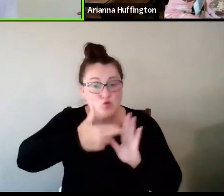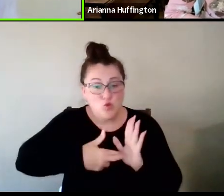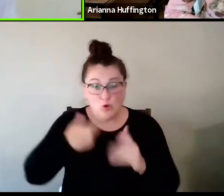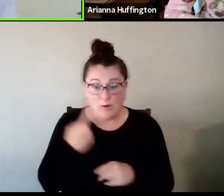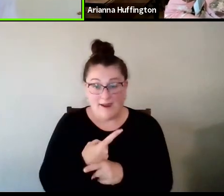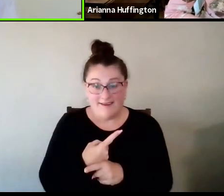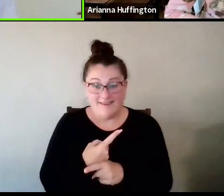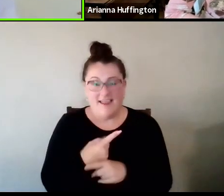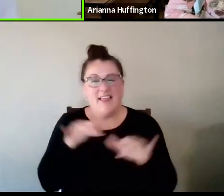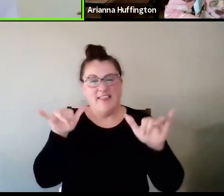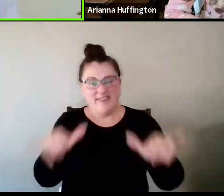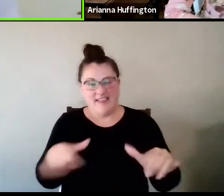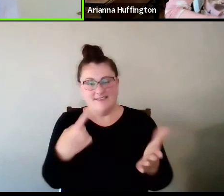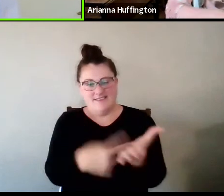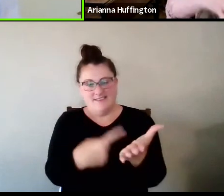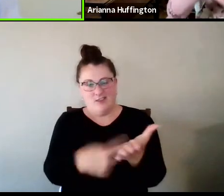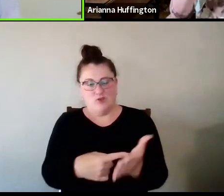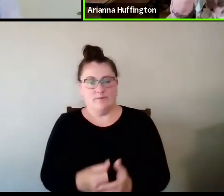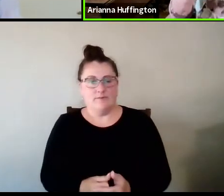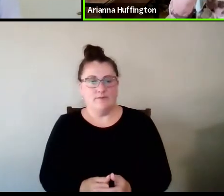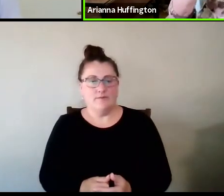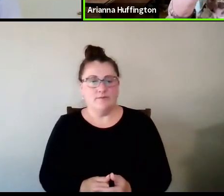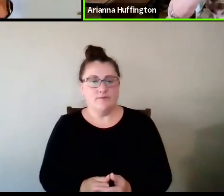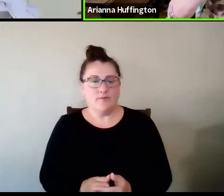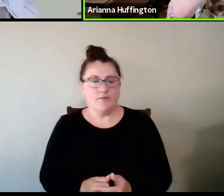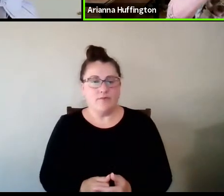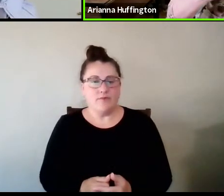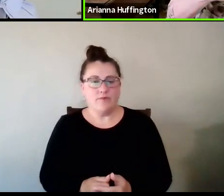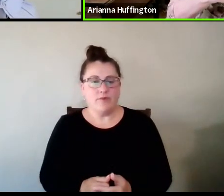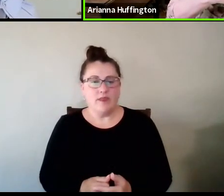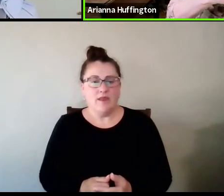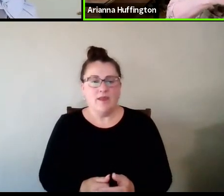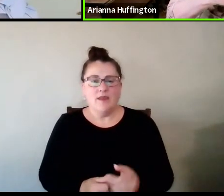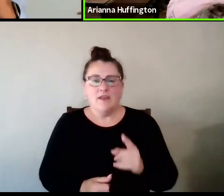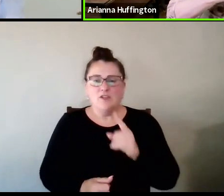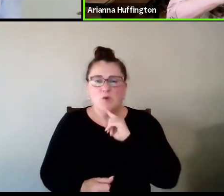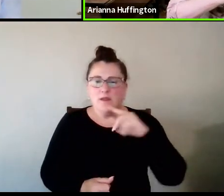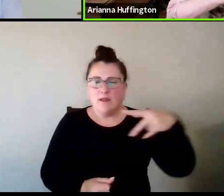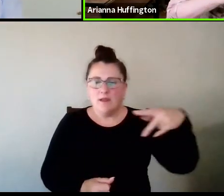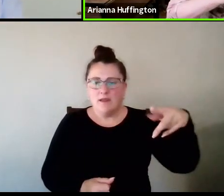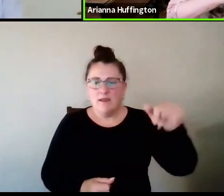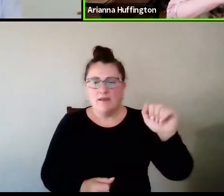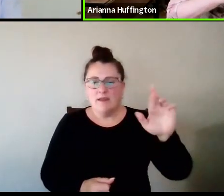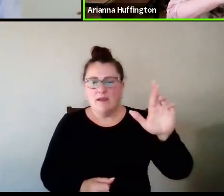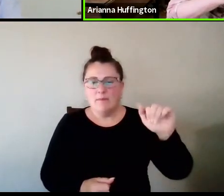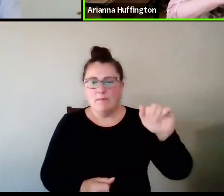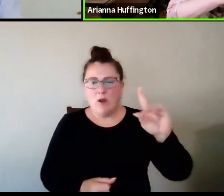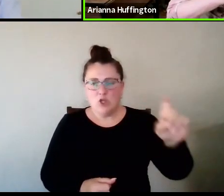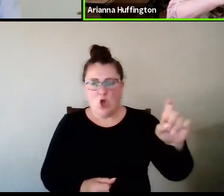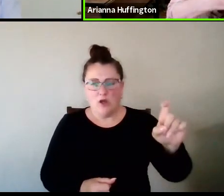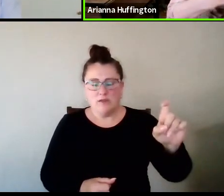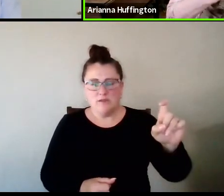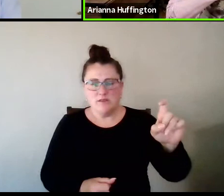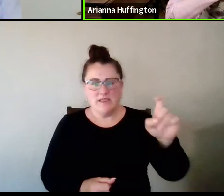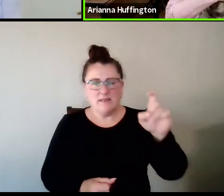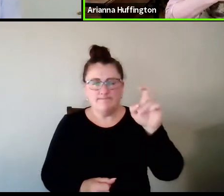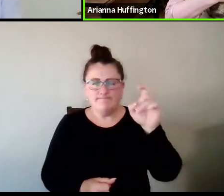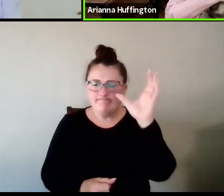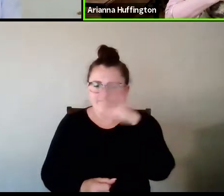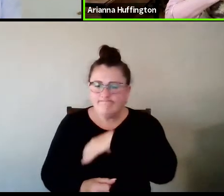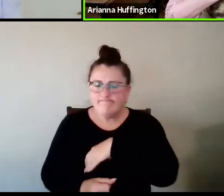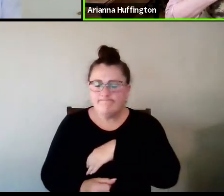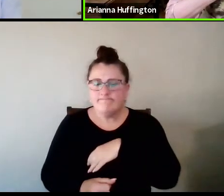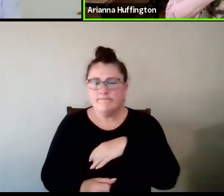hard discussion comes in. And so this is really the paradox that although I feel